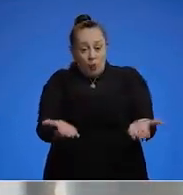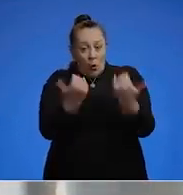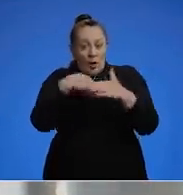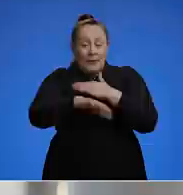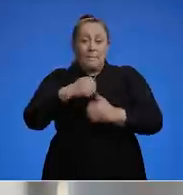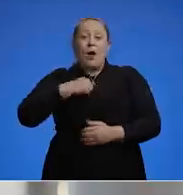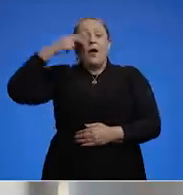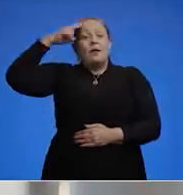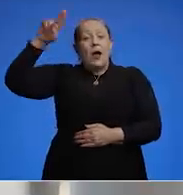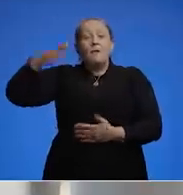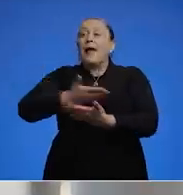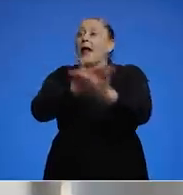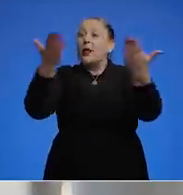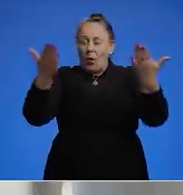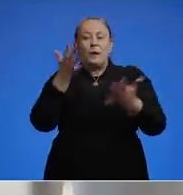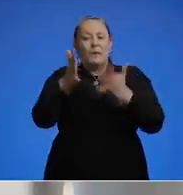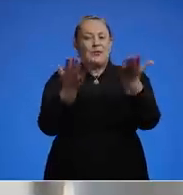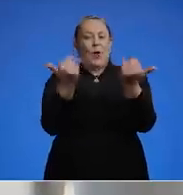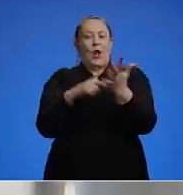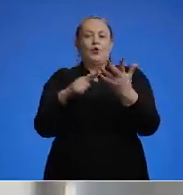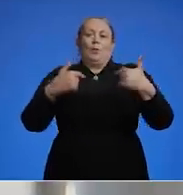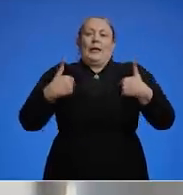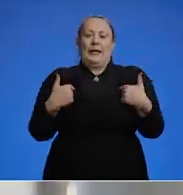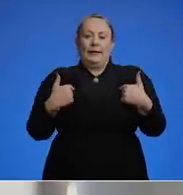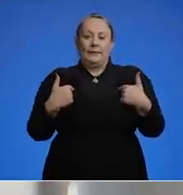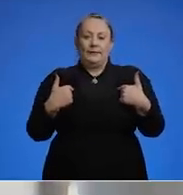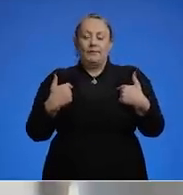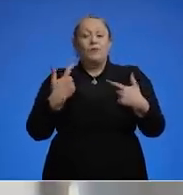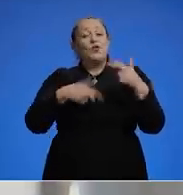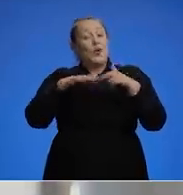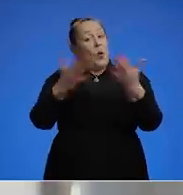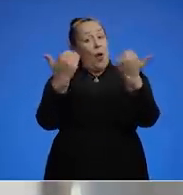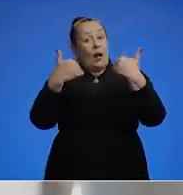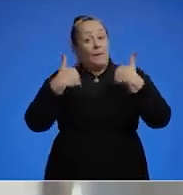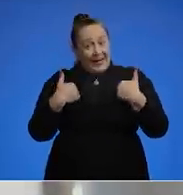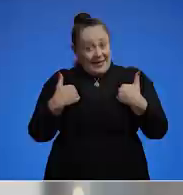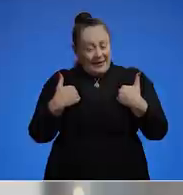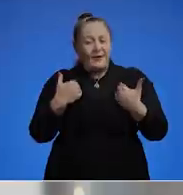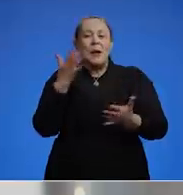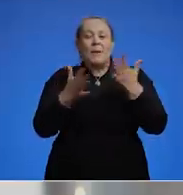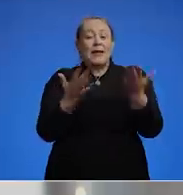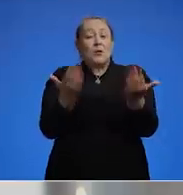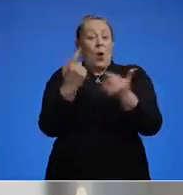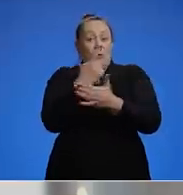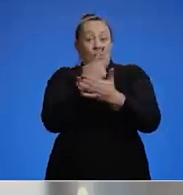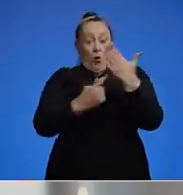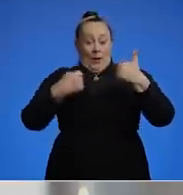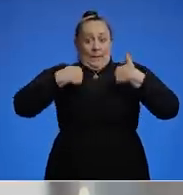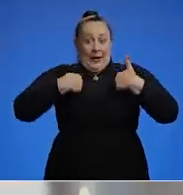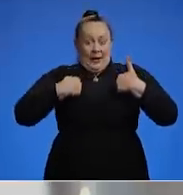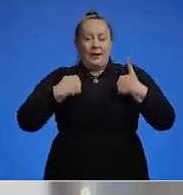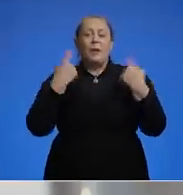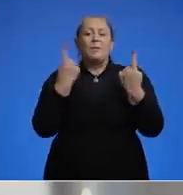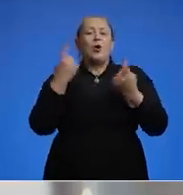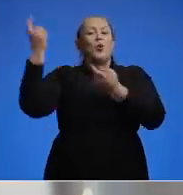children in my name welcomes me, and anyone who welcomes me welcomes not me, but the one